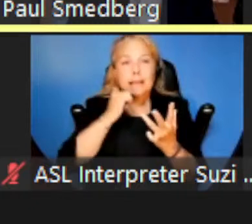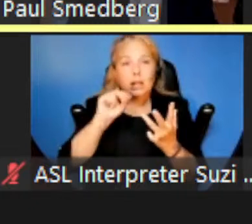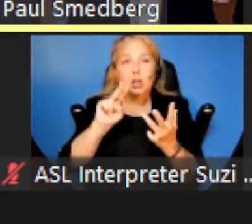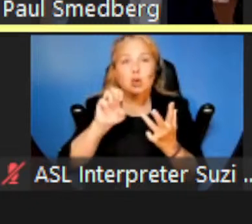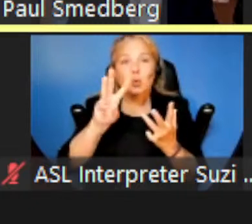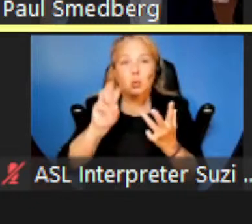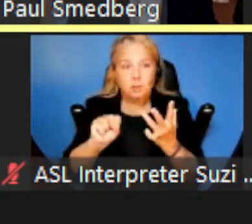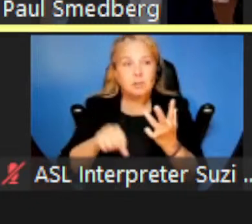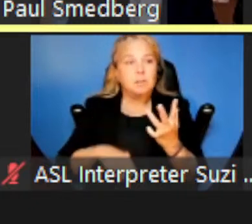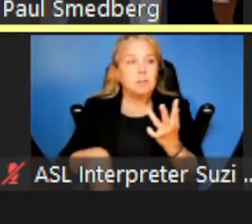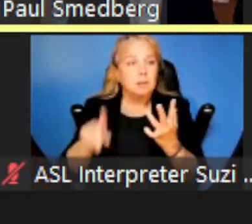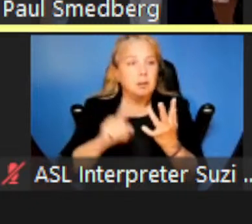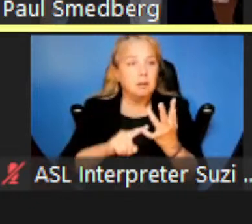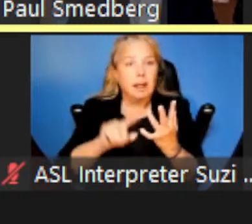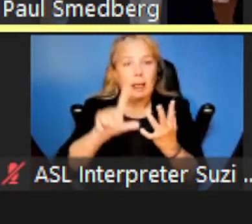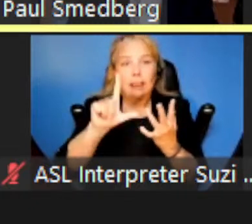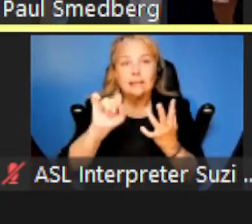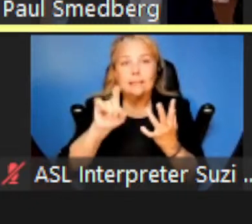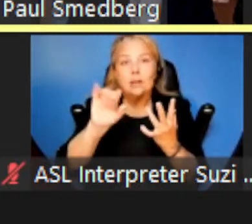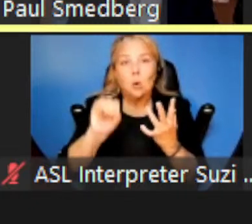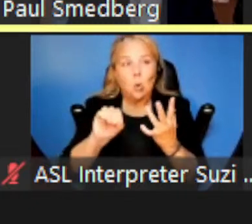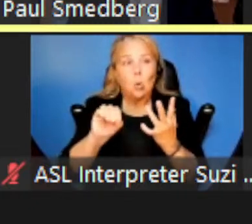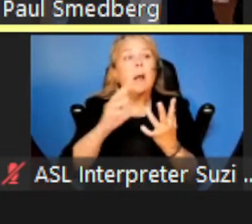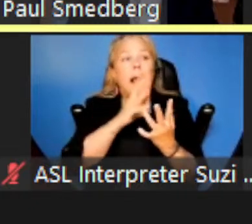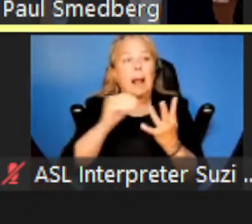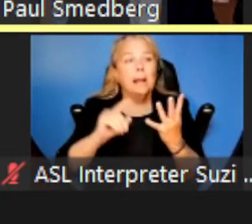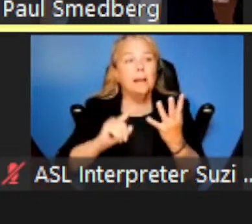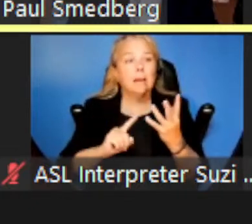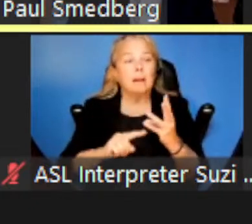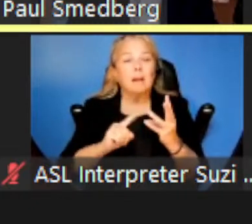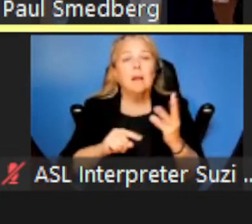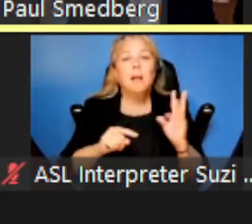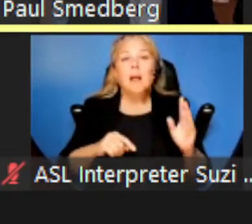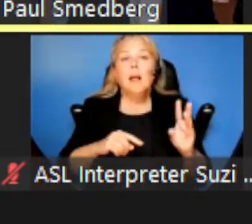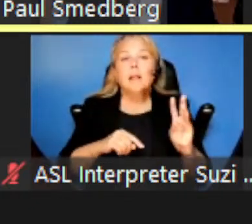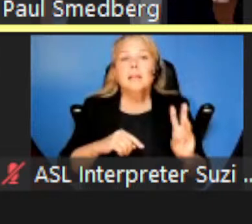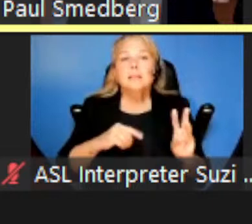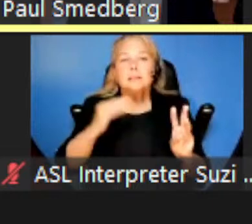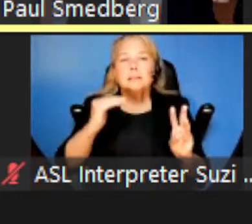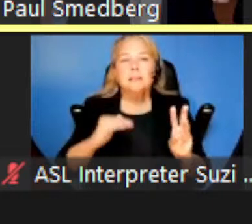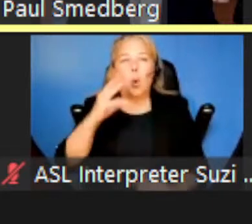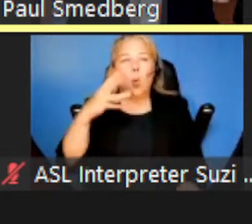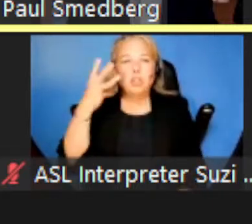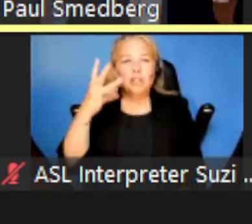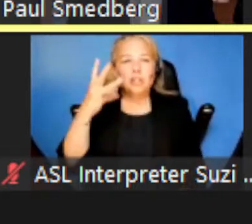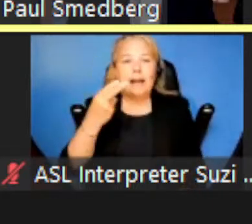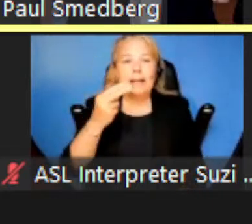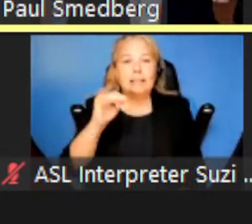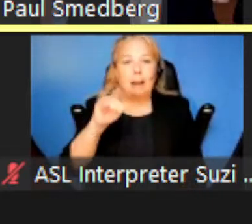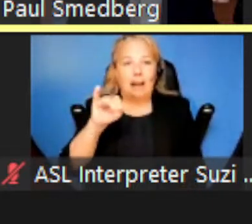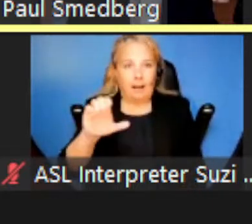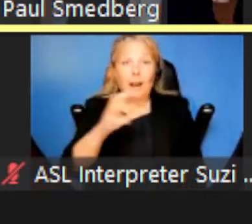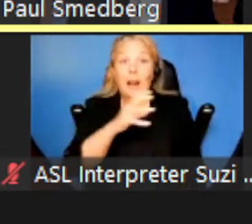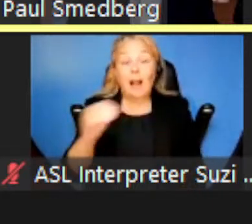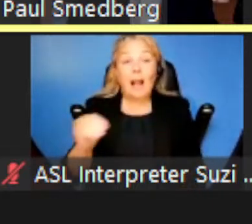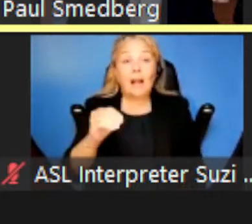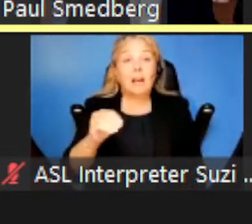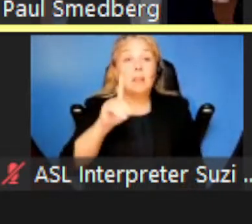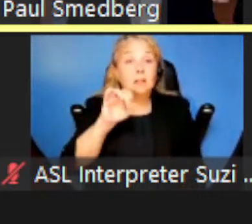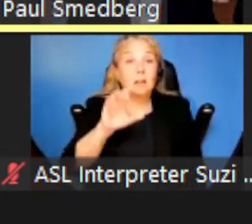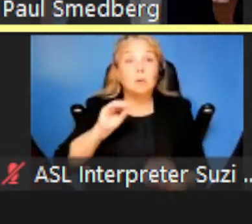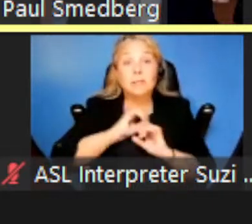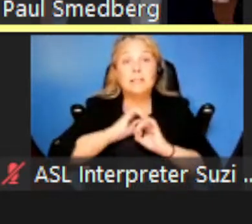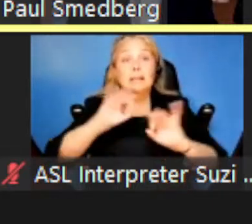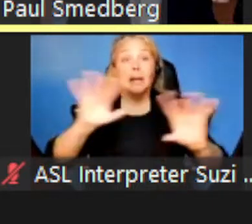El Tiempo Latino, and Washington Hispanic. And the docket was sent to all local governments and